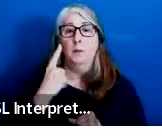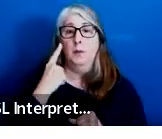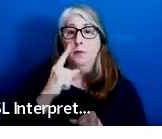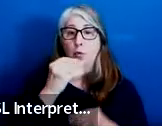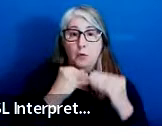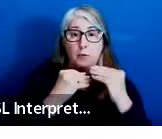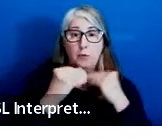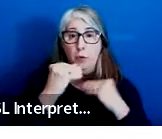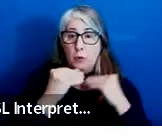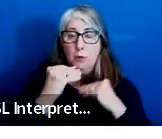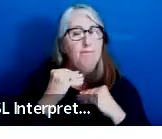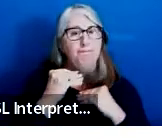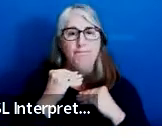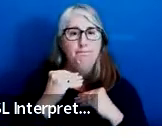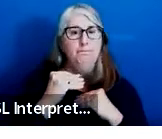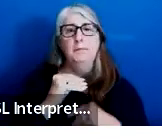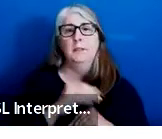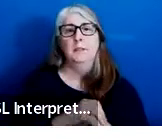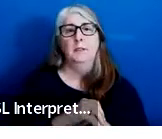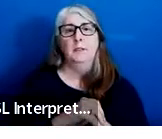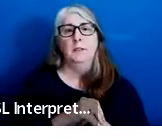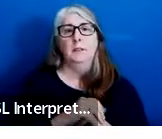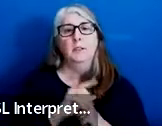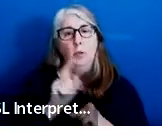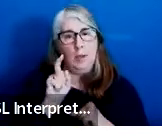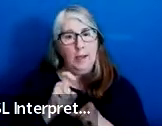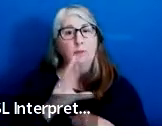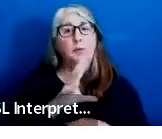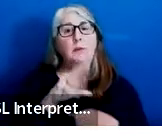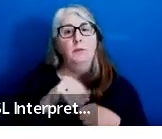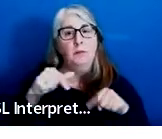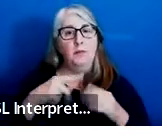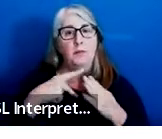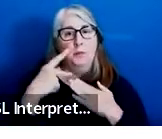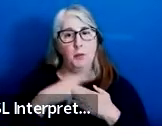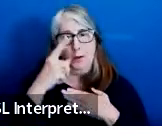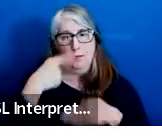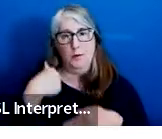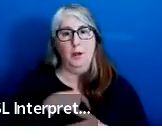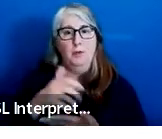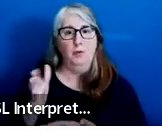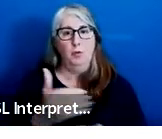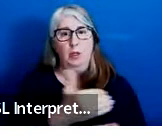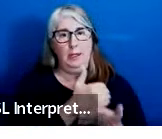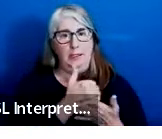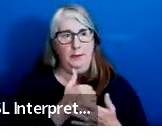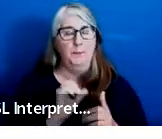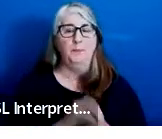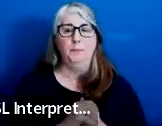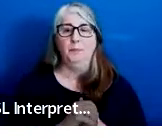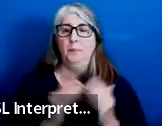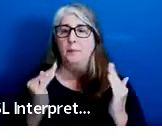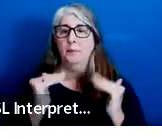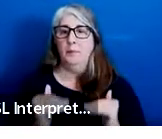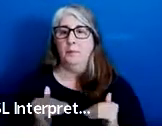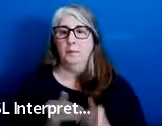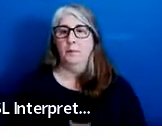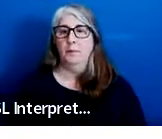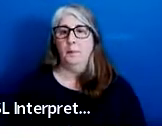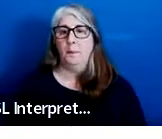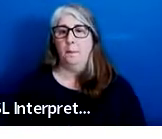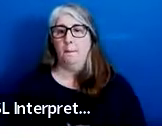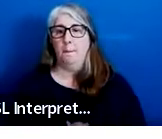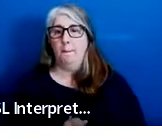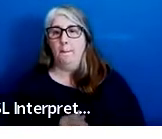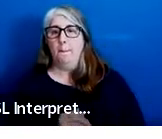are concerned, you would have to participate in the program in order for those to be retrieved. Let's see what else we have. What if